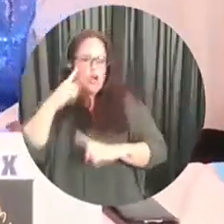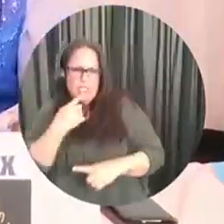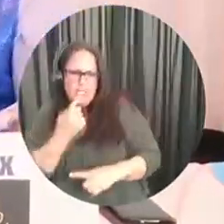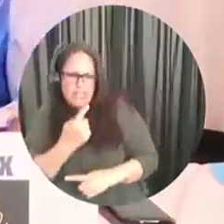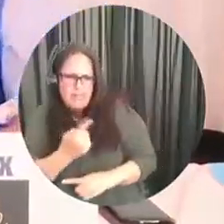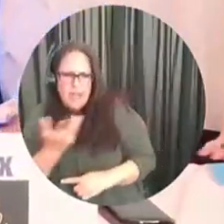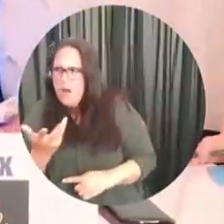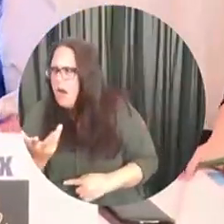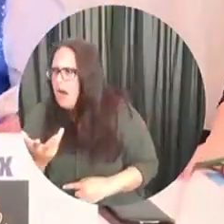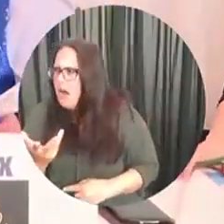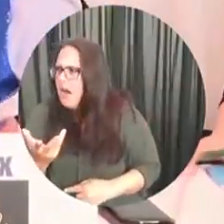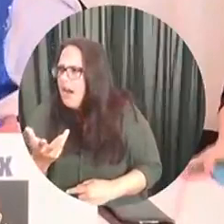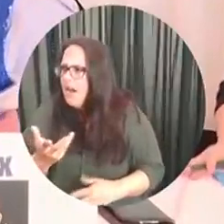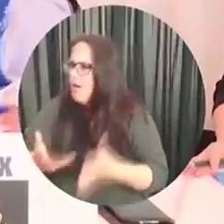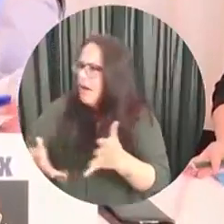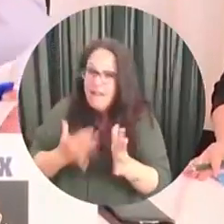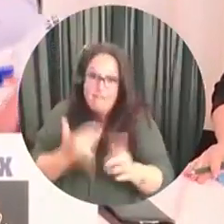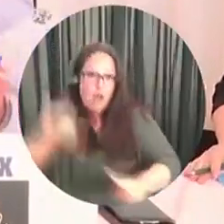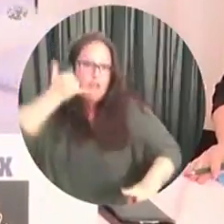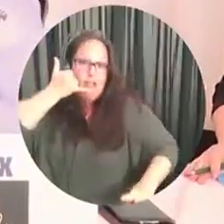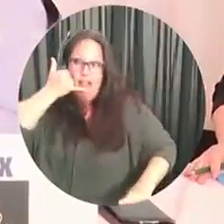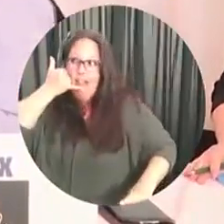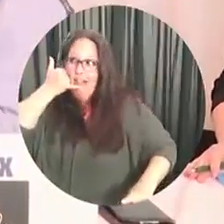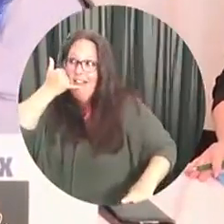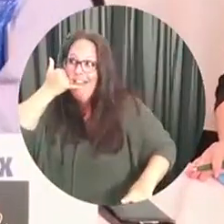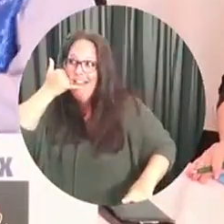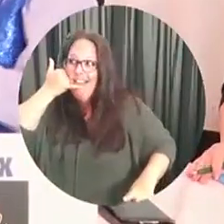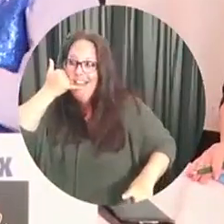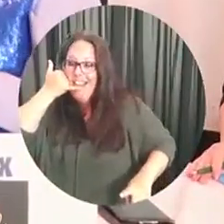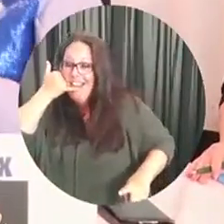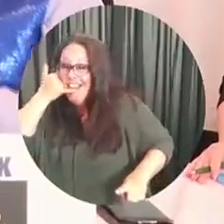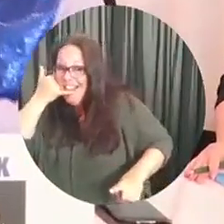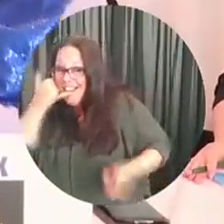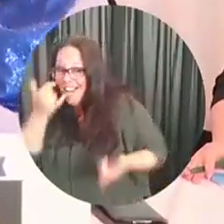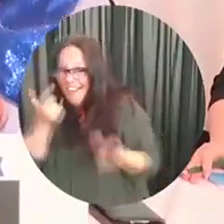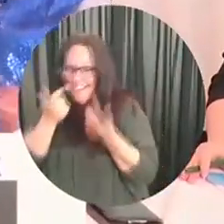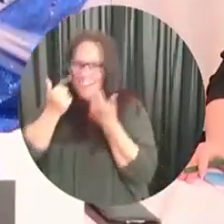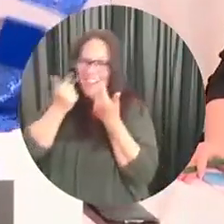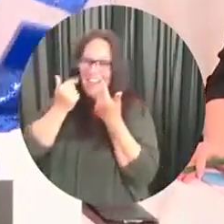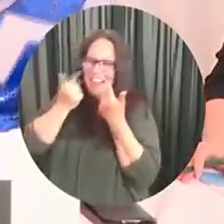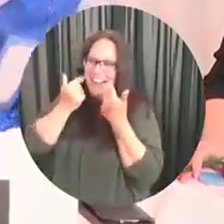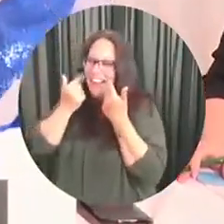minute. Treat my friends right.